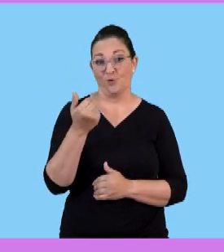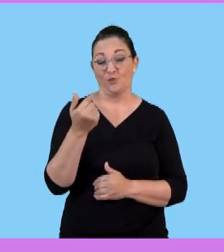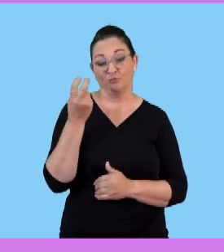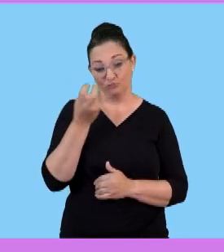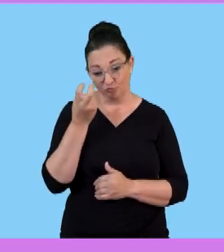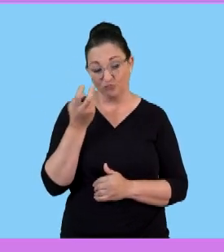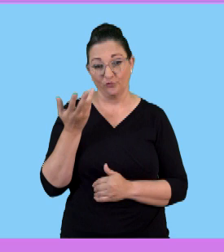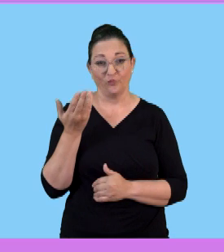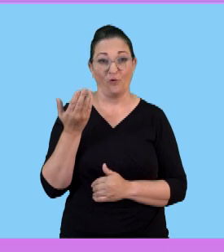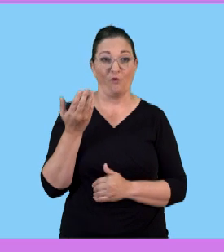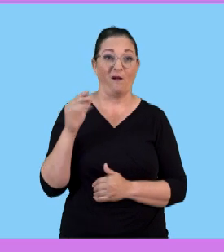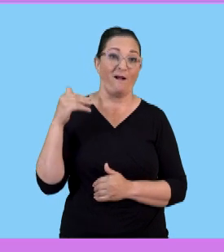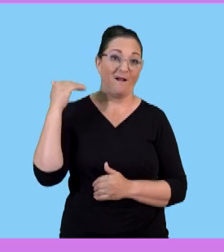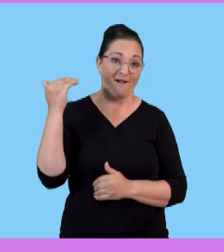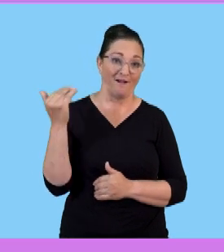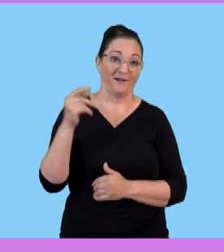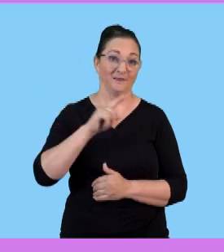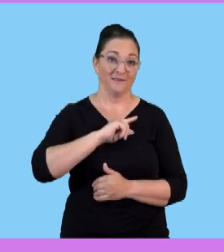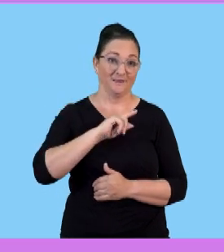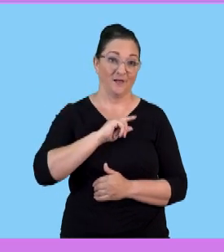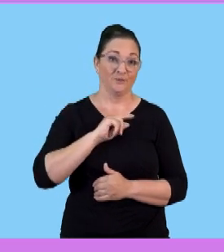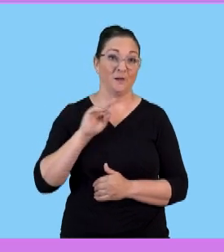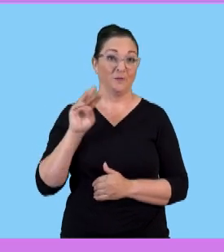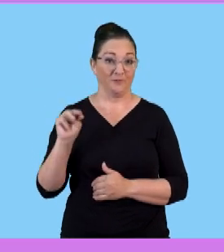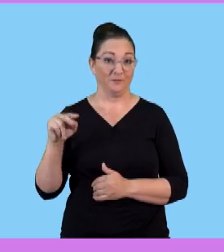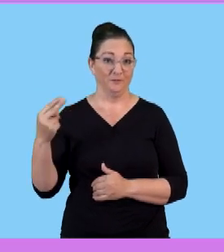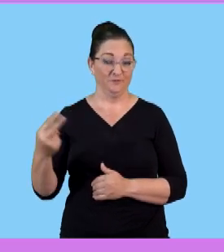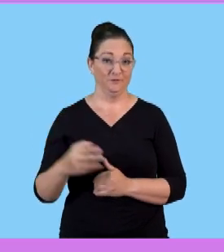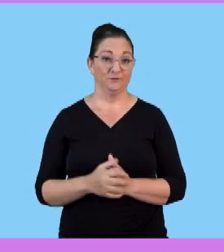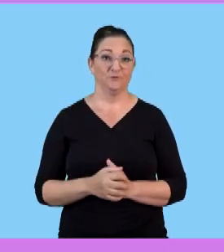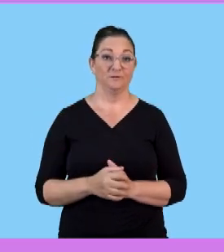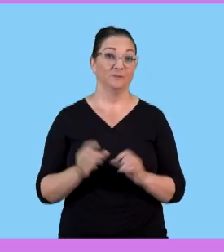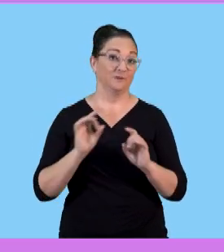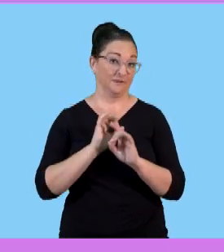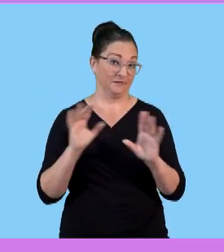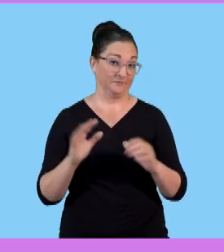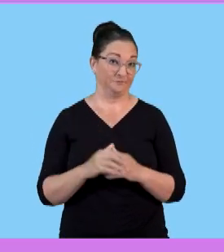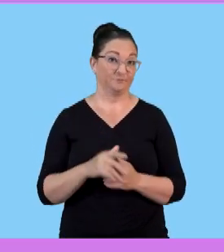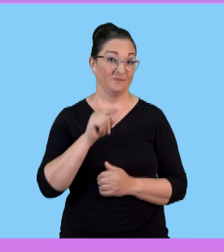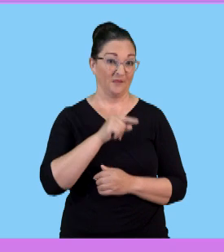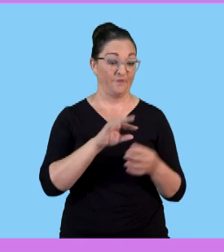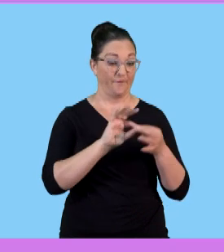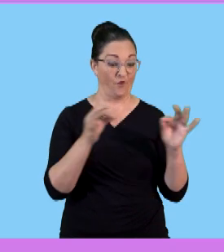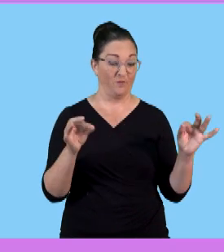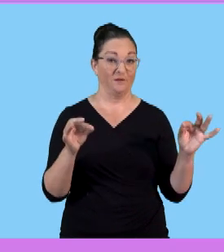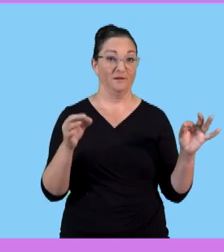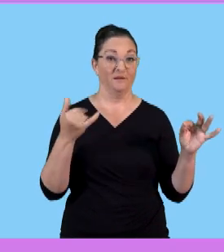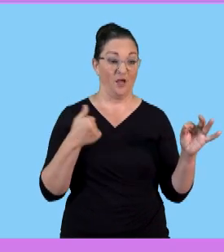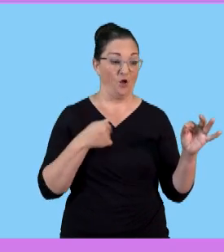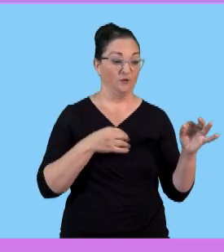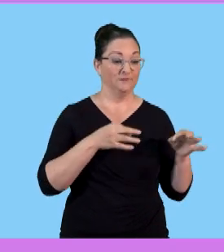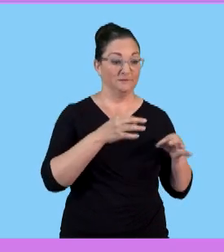height, right? And that is in meters squared. Are we clear on that? So that's the first step